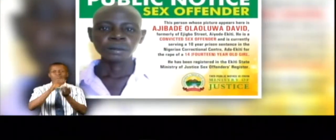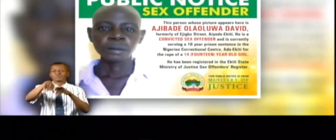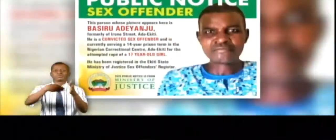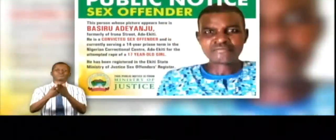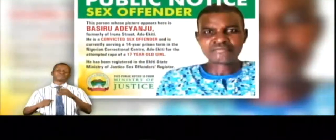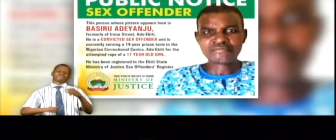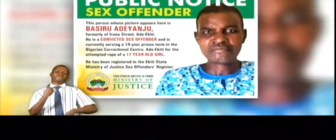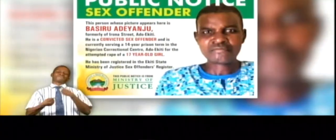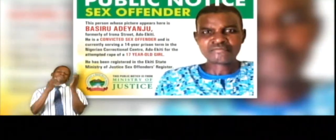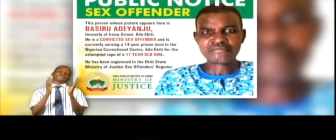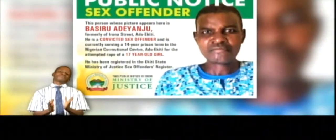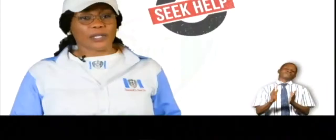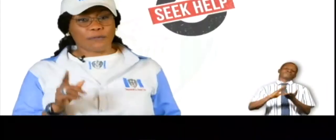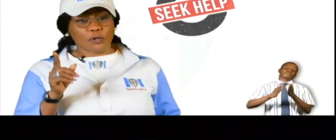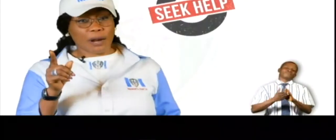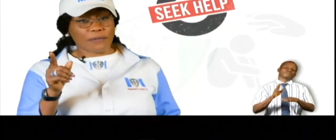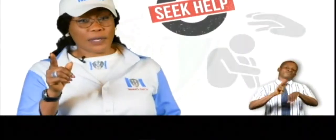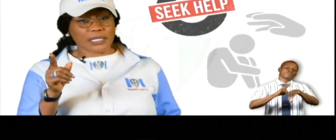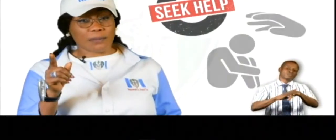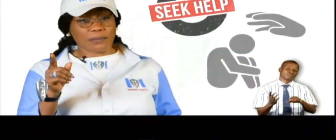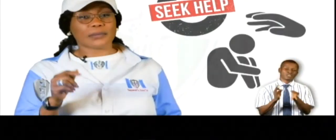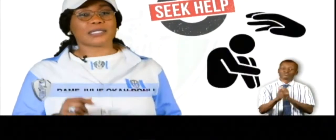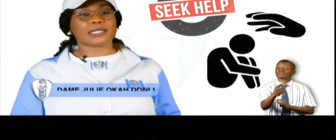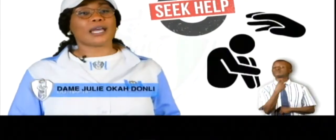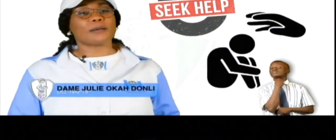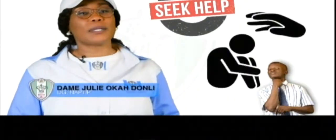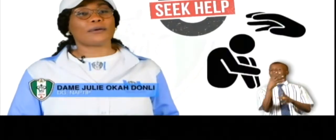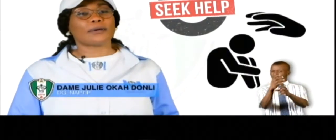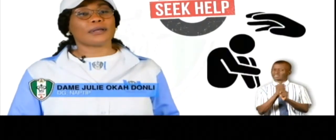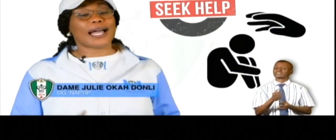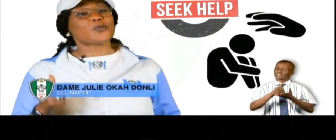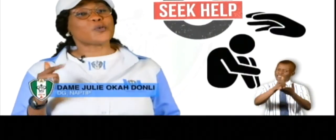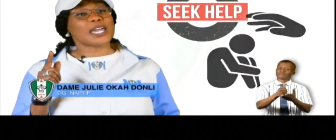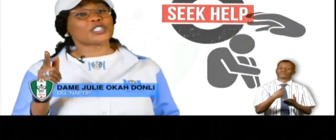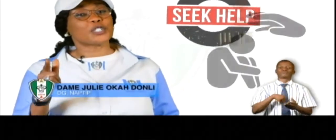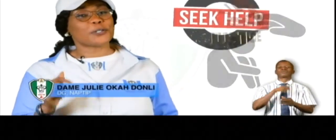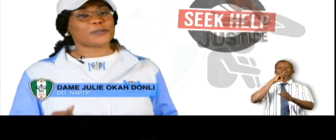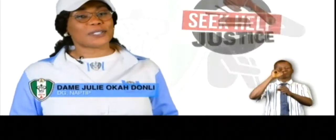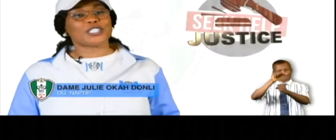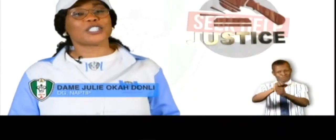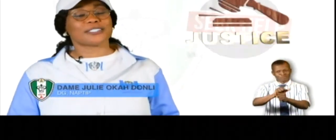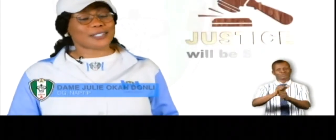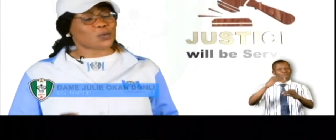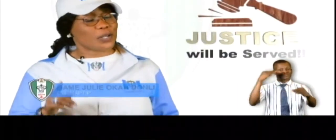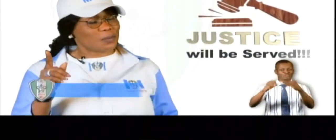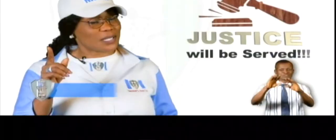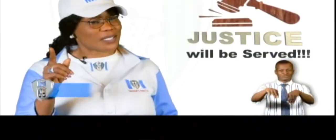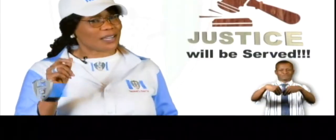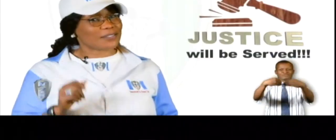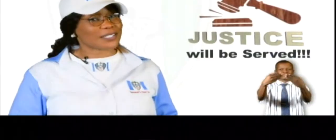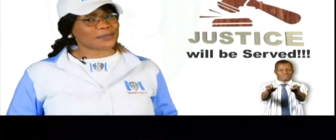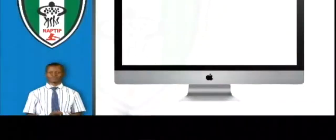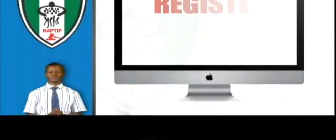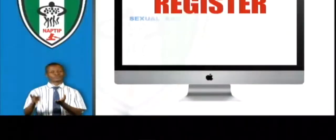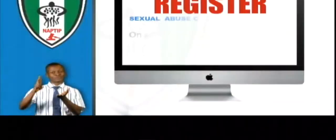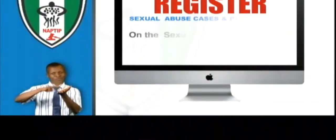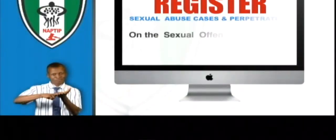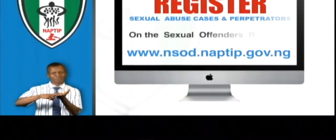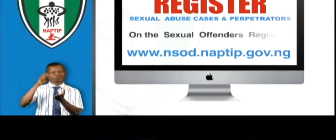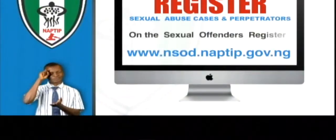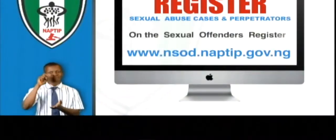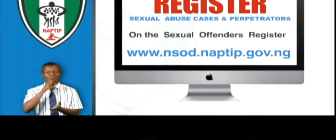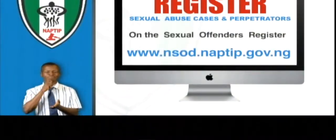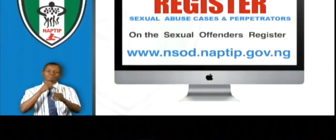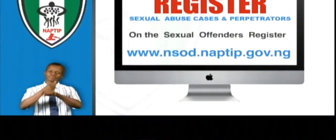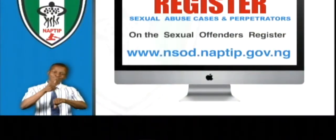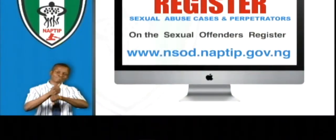perpetrators to serve as a deterrent. If you are a victim, seek help now, and we assure you that justice will be served.